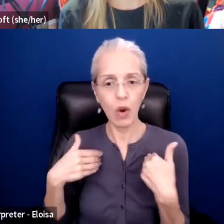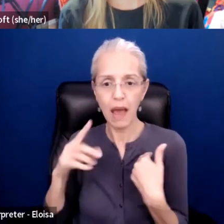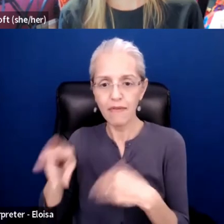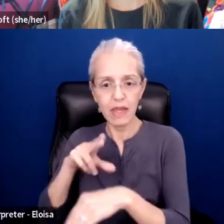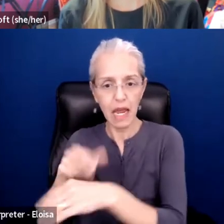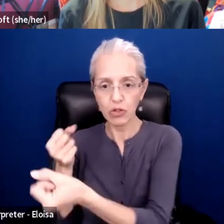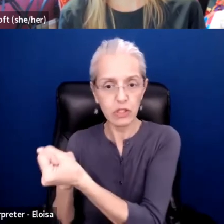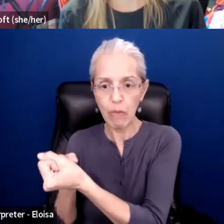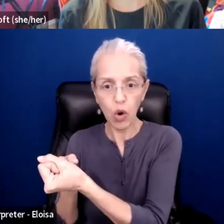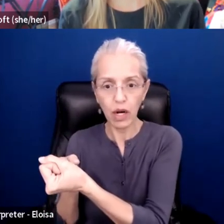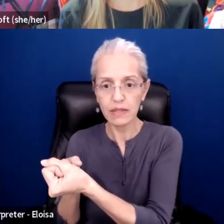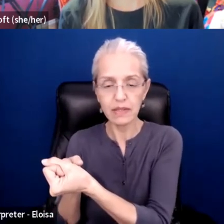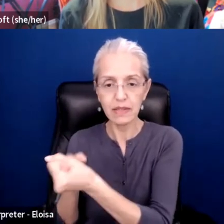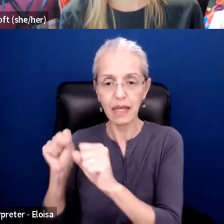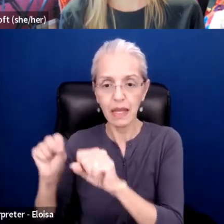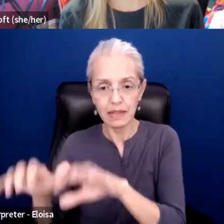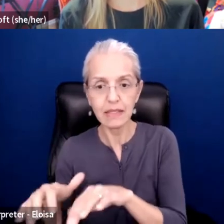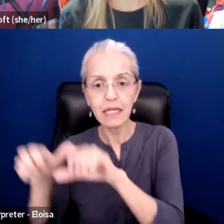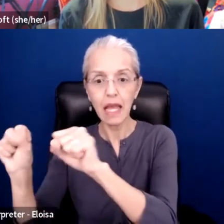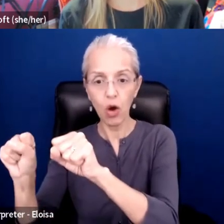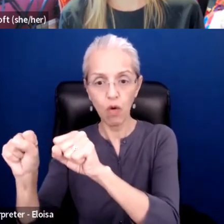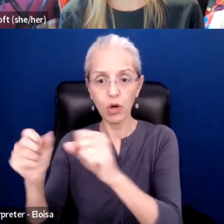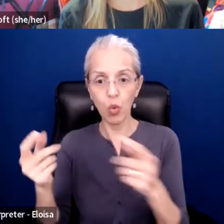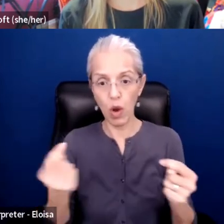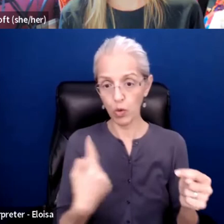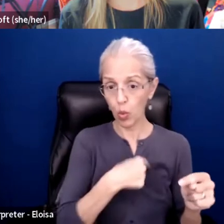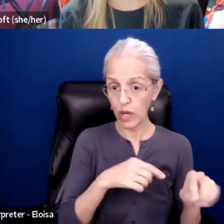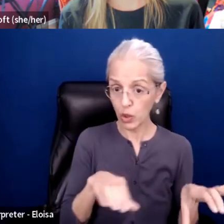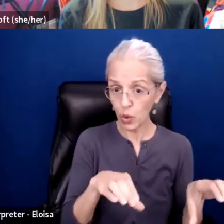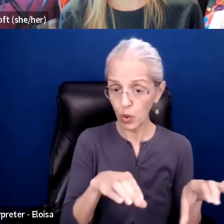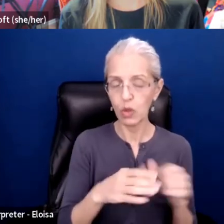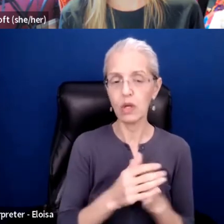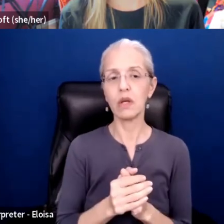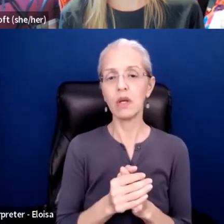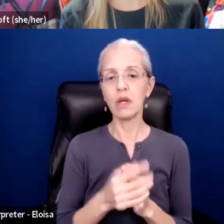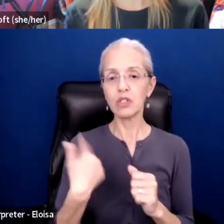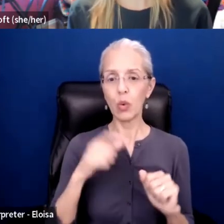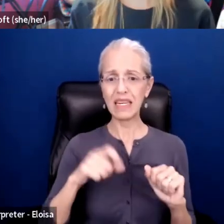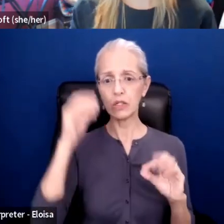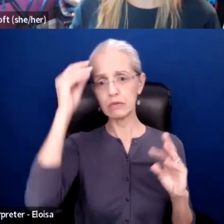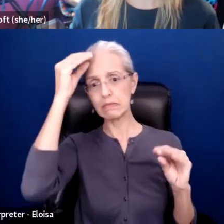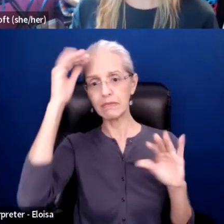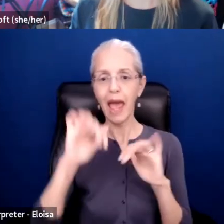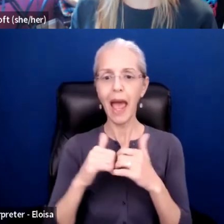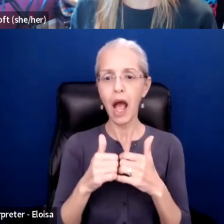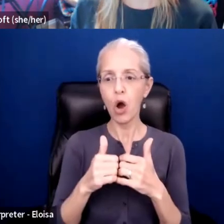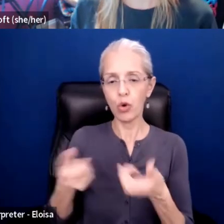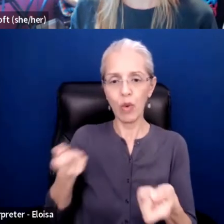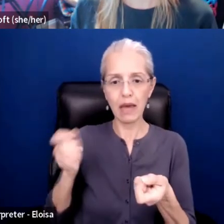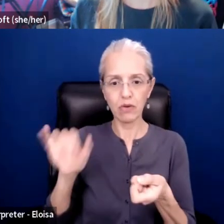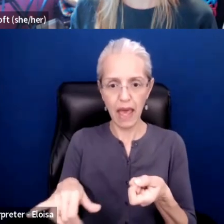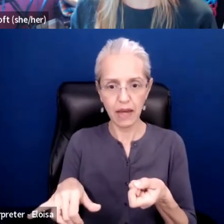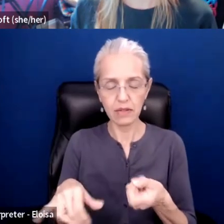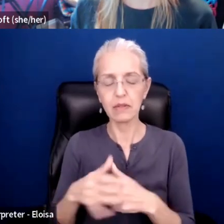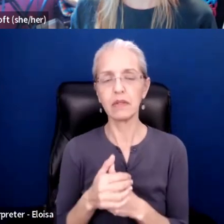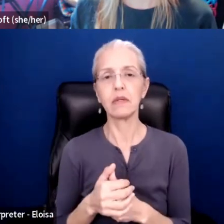maybe they can take over the things that we do. And so we have decisions to make. How do we handle that, right?